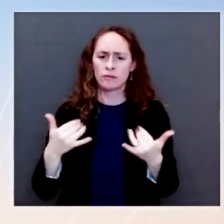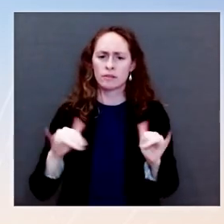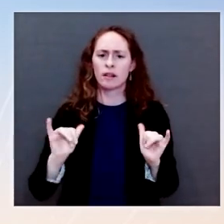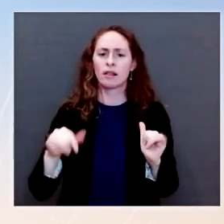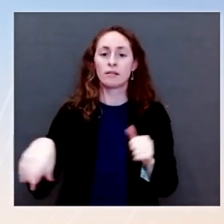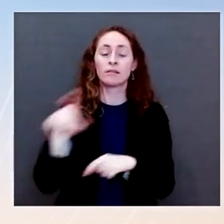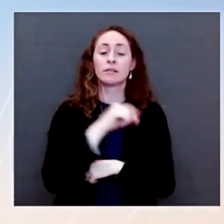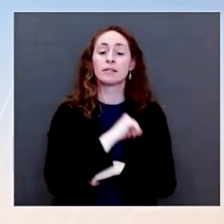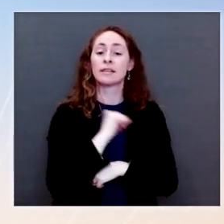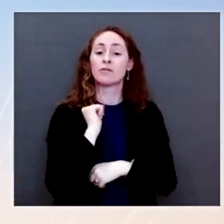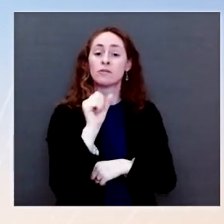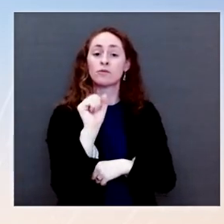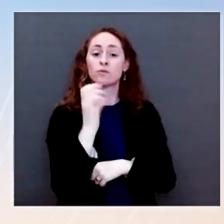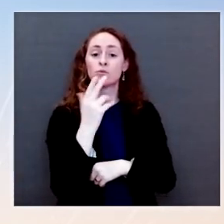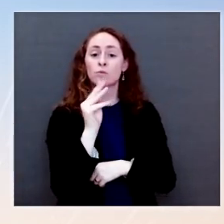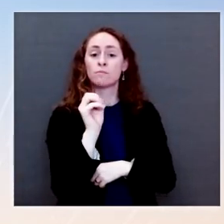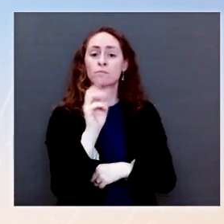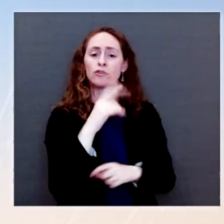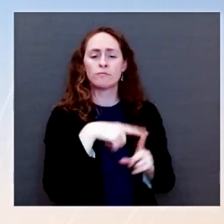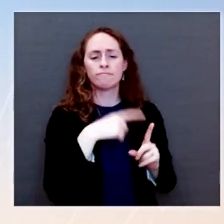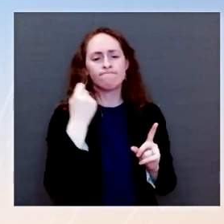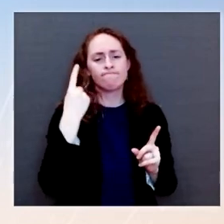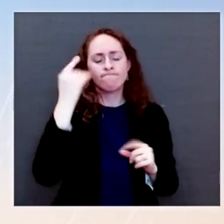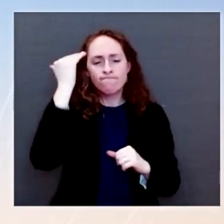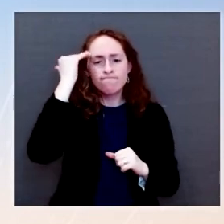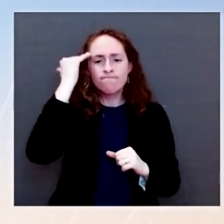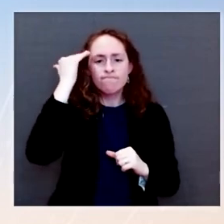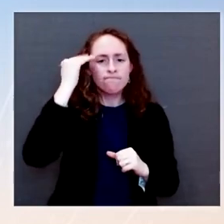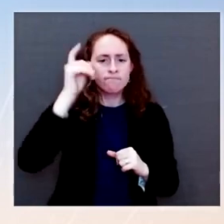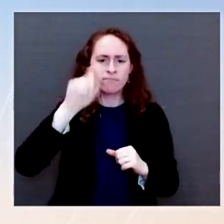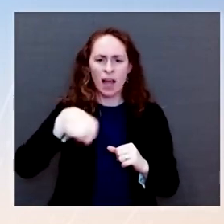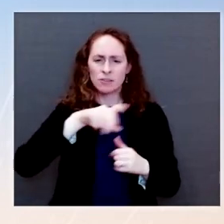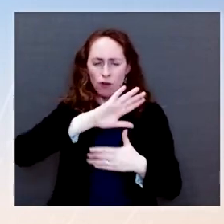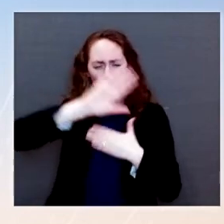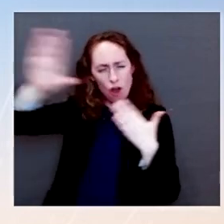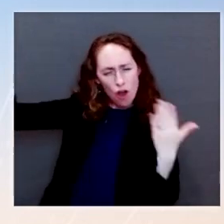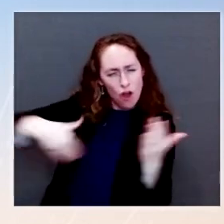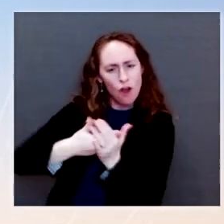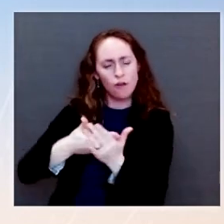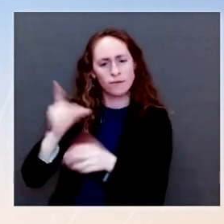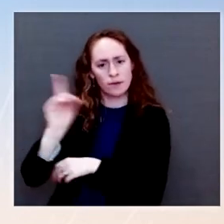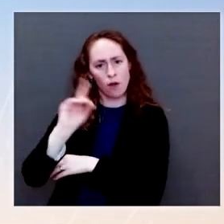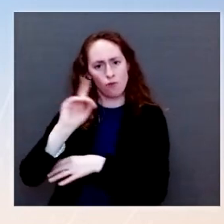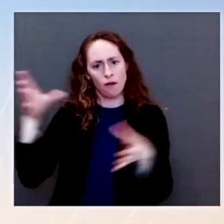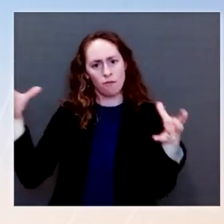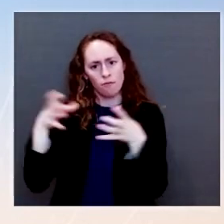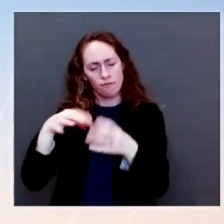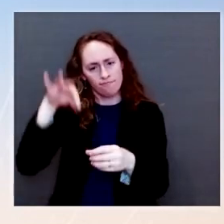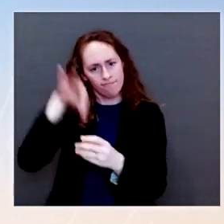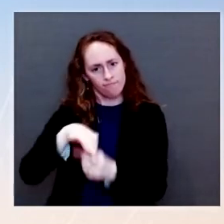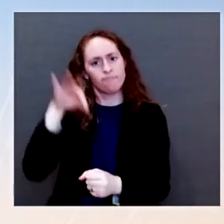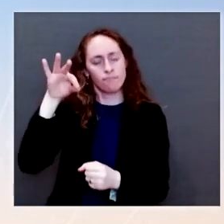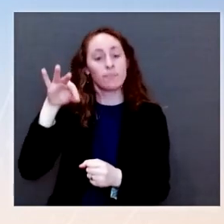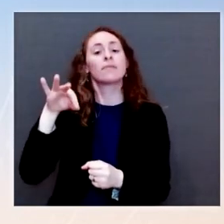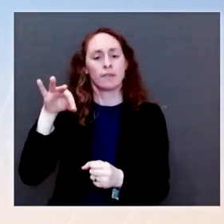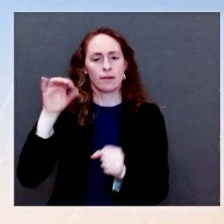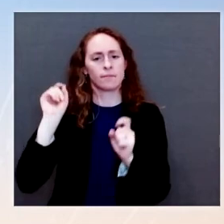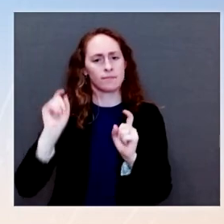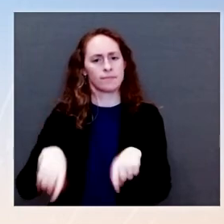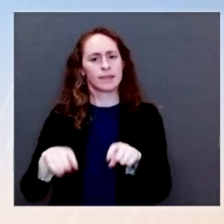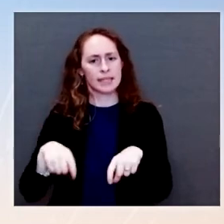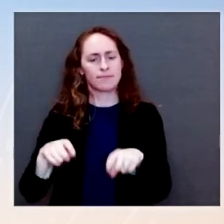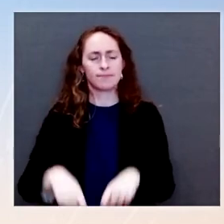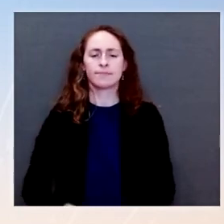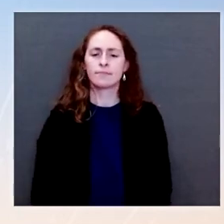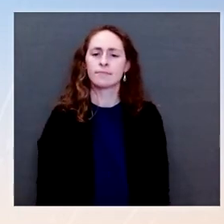with a vote. But in the meantime, he is leading the effort to do important preparations to get to that point. And obviously, the president is